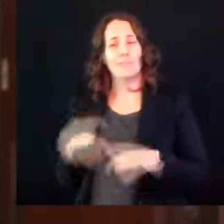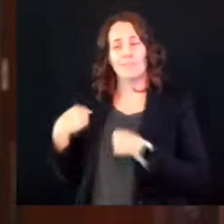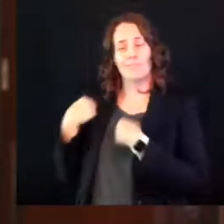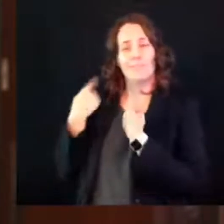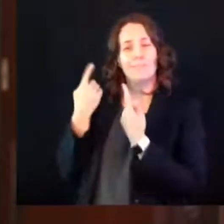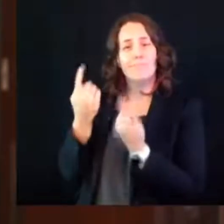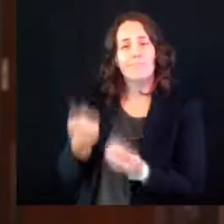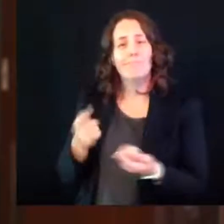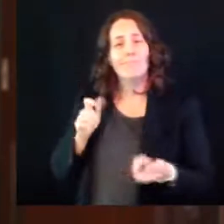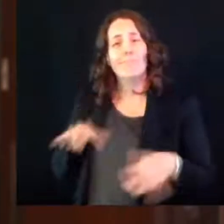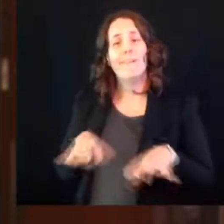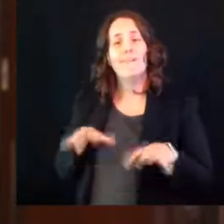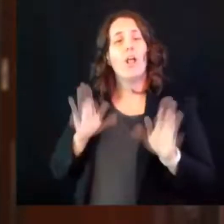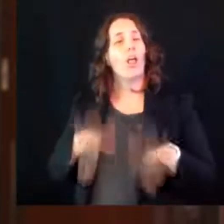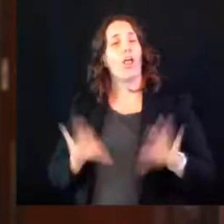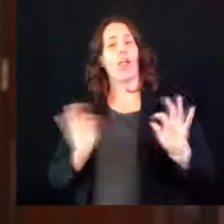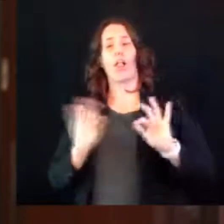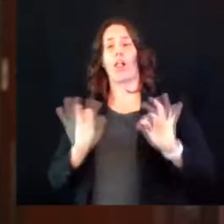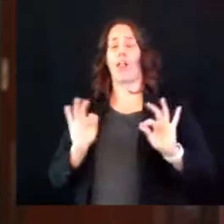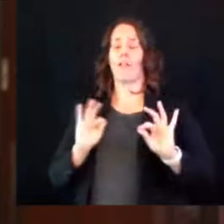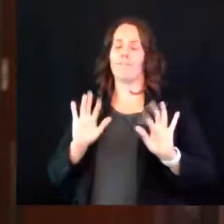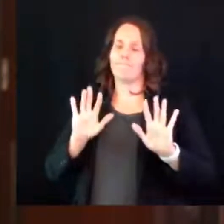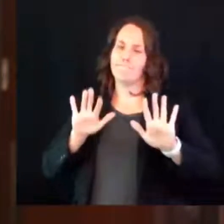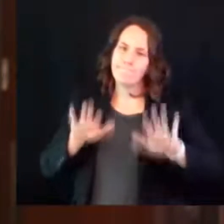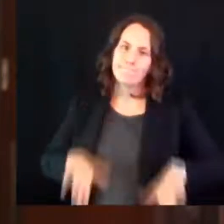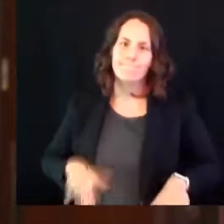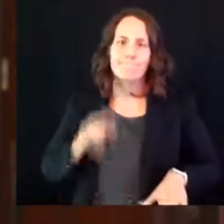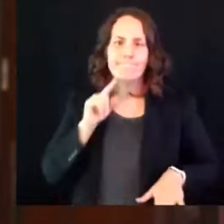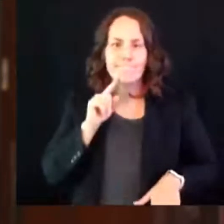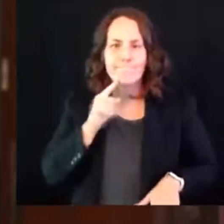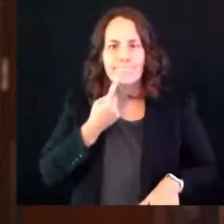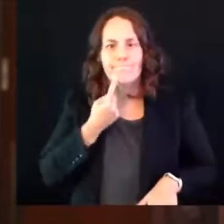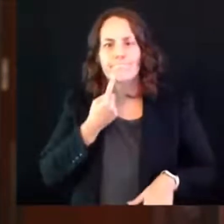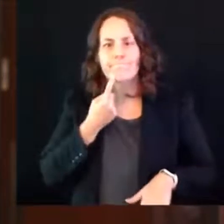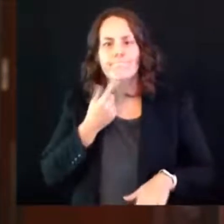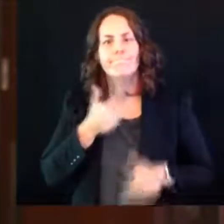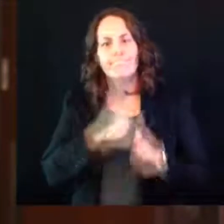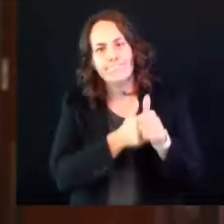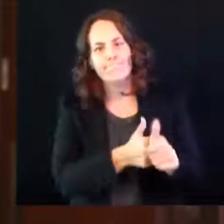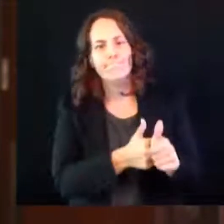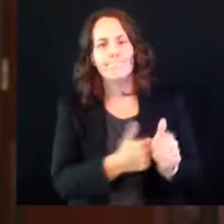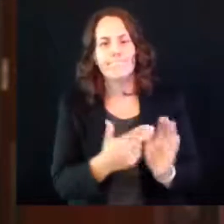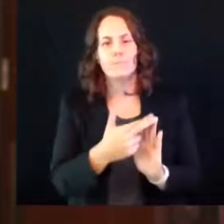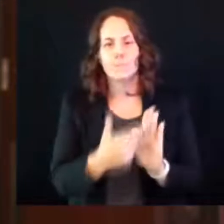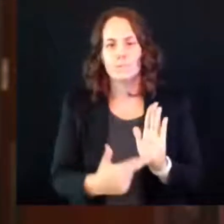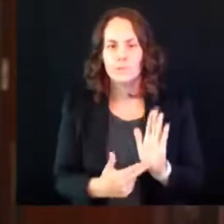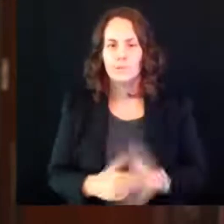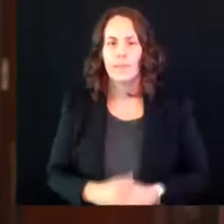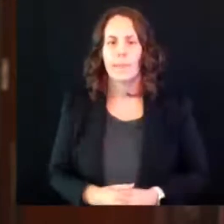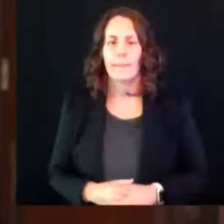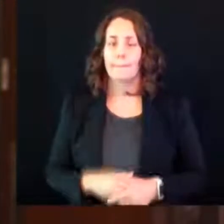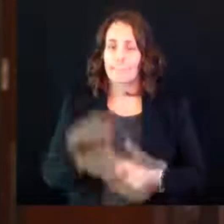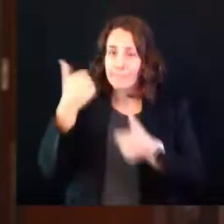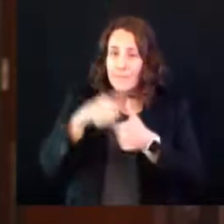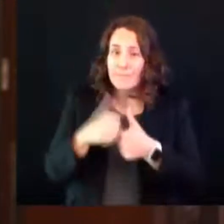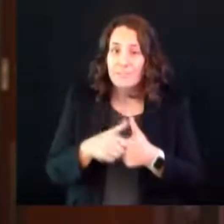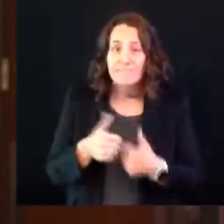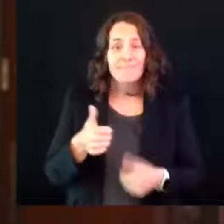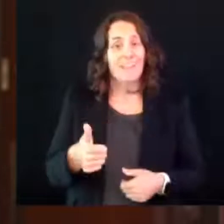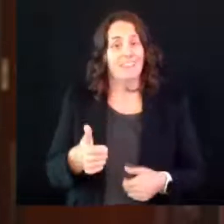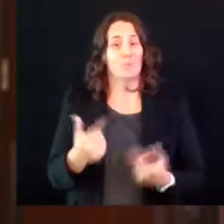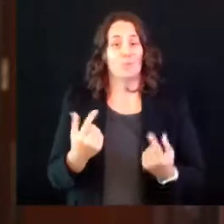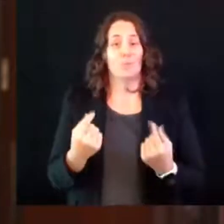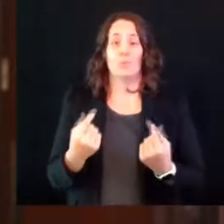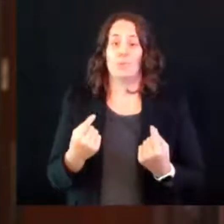of course, for each other. Stay home as much as you are able. Limit your travel to the